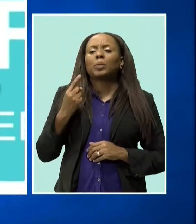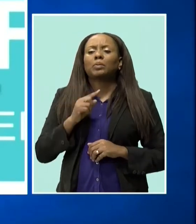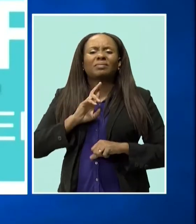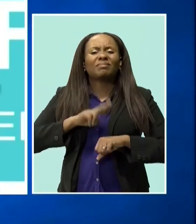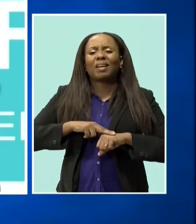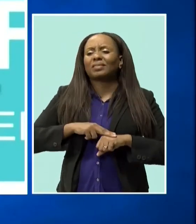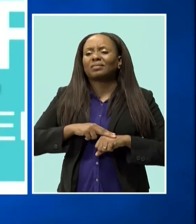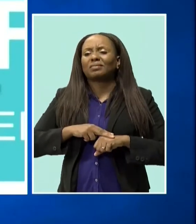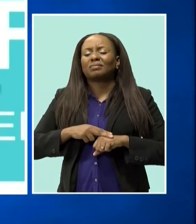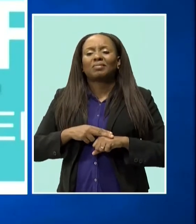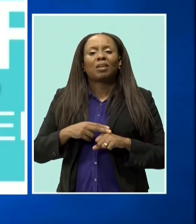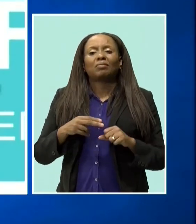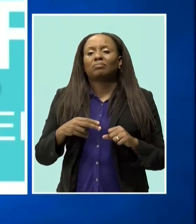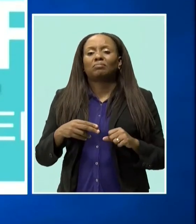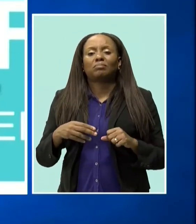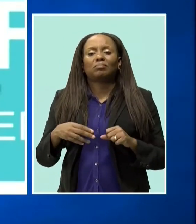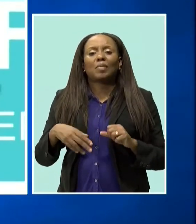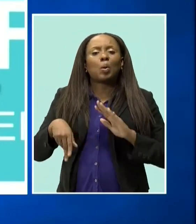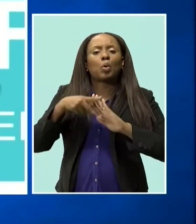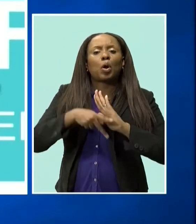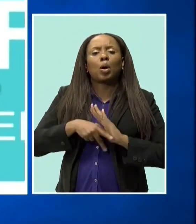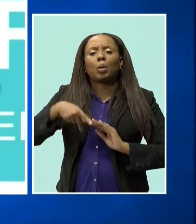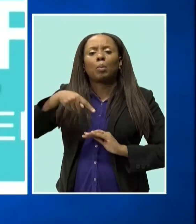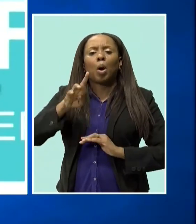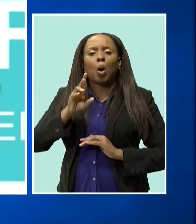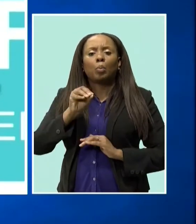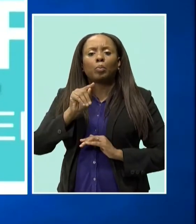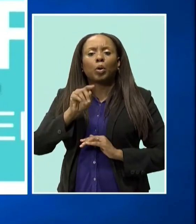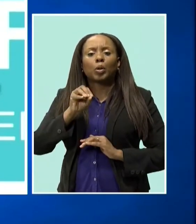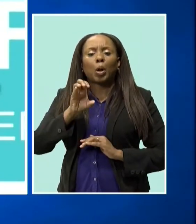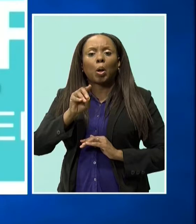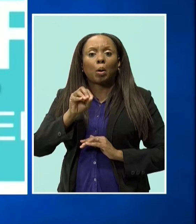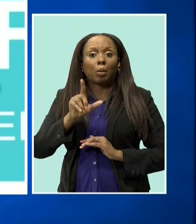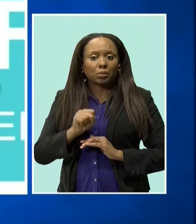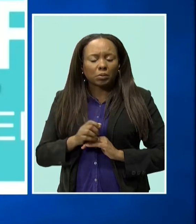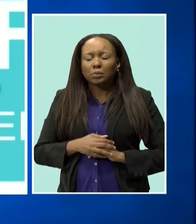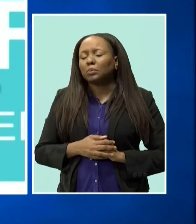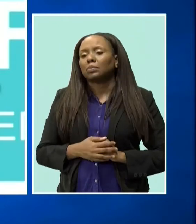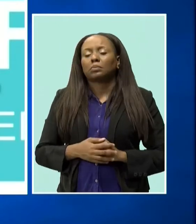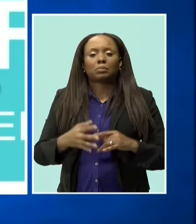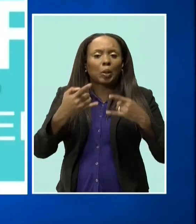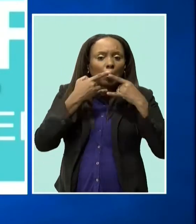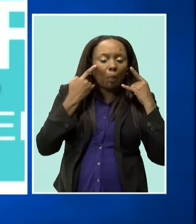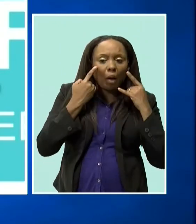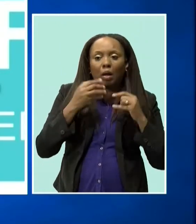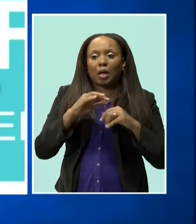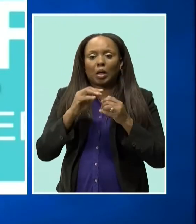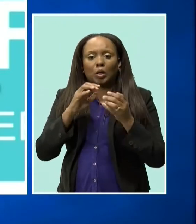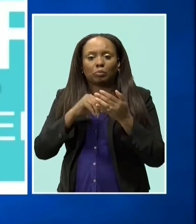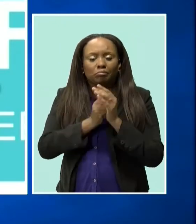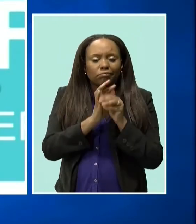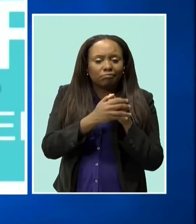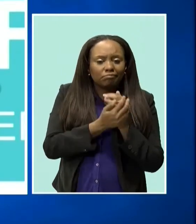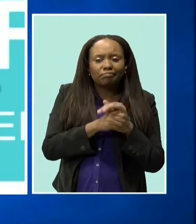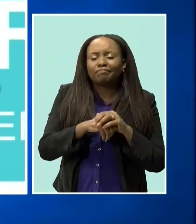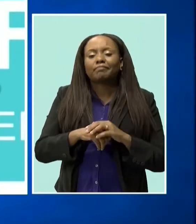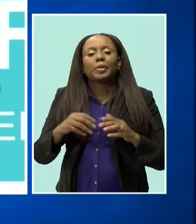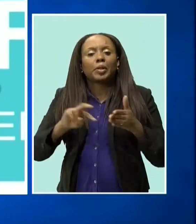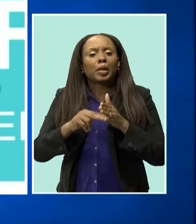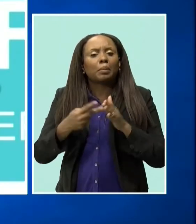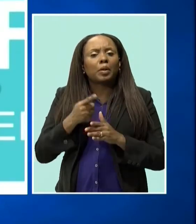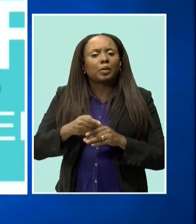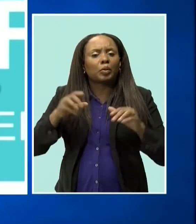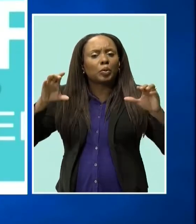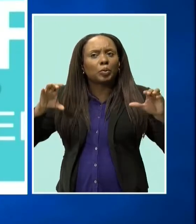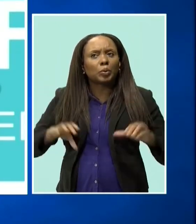of, hand washing and social distancing and so on. This goes way beyond that. This says that you've done everything